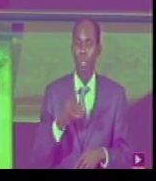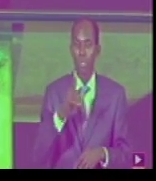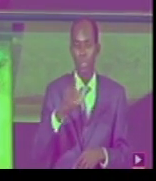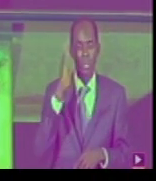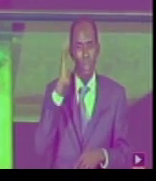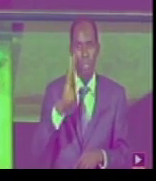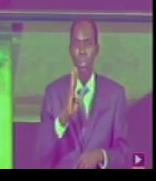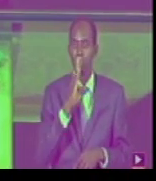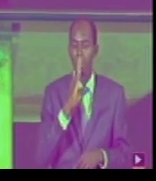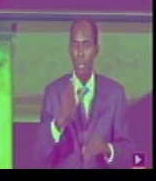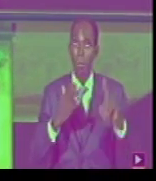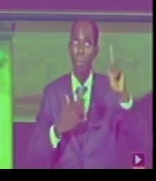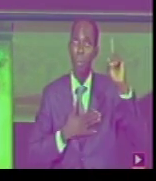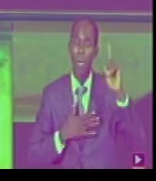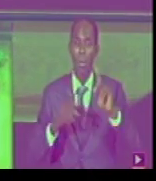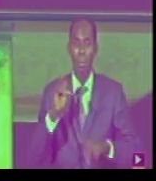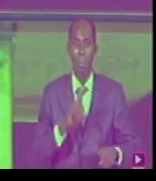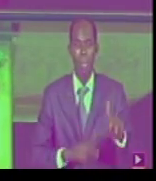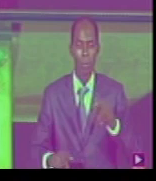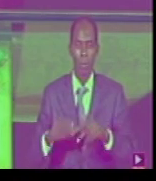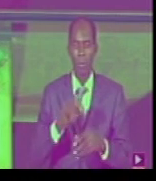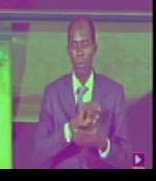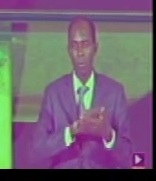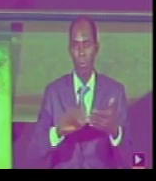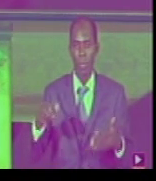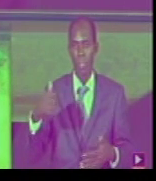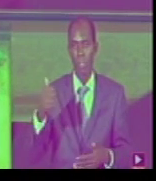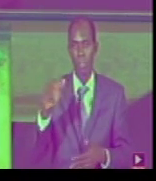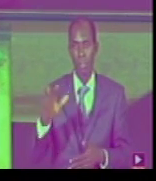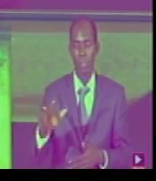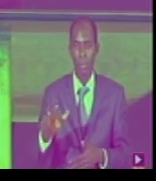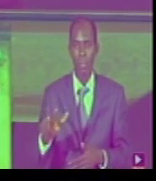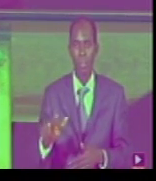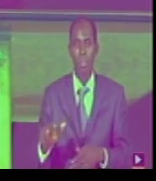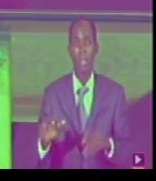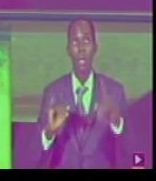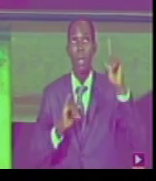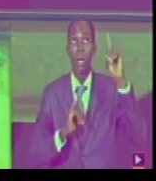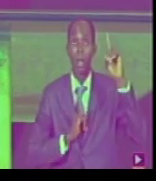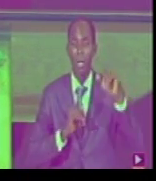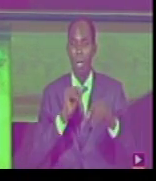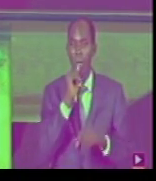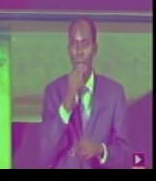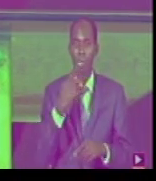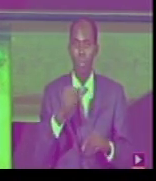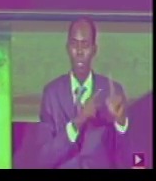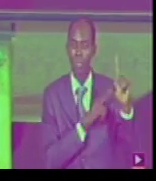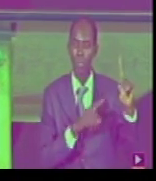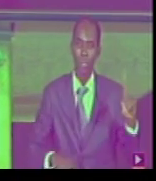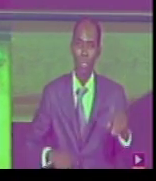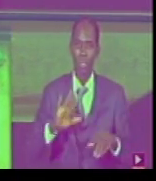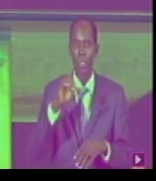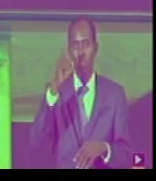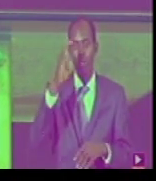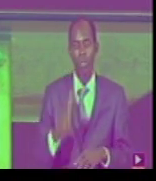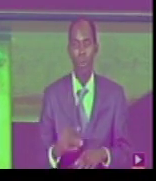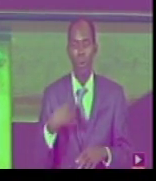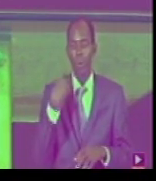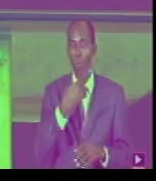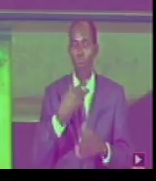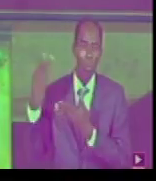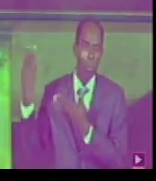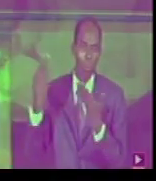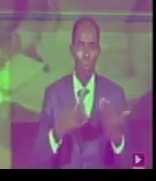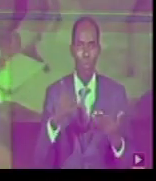my people. Verse 13, I am the Lord your God, which brought you